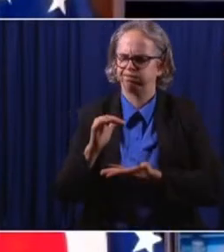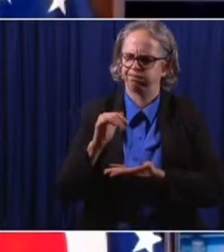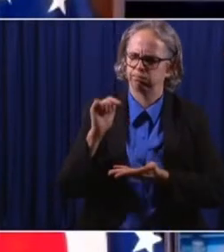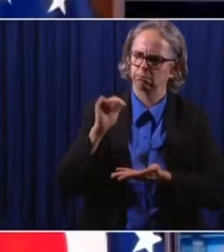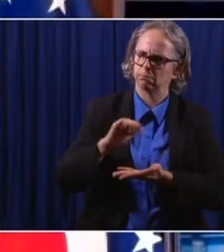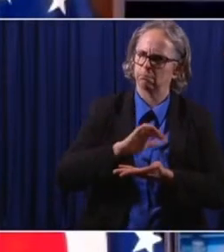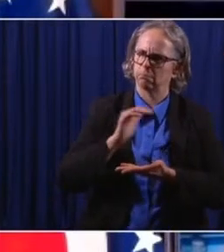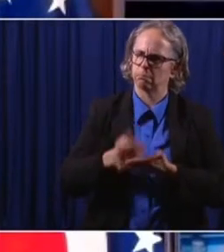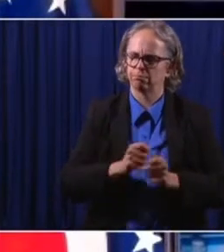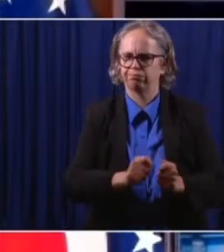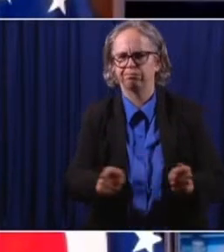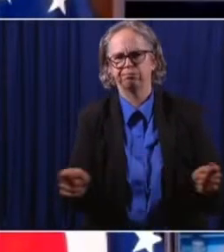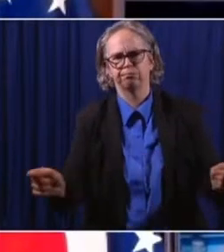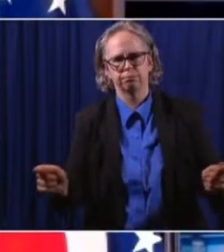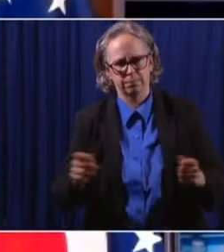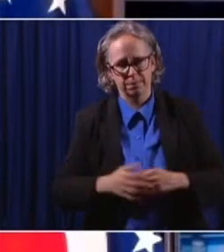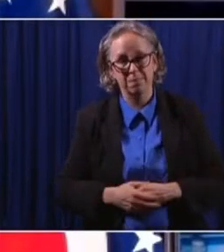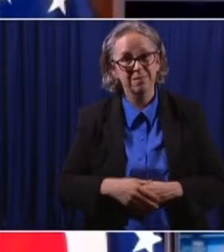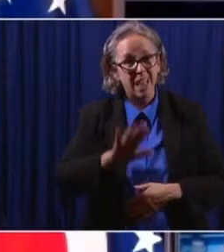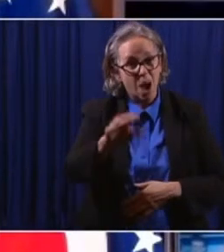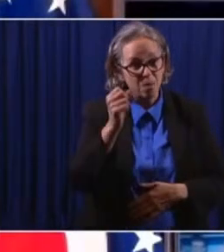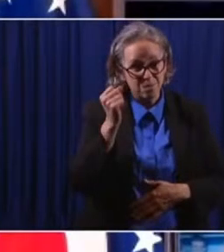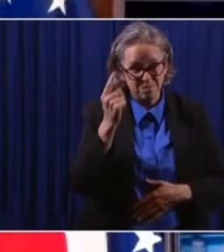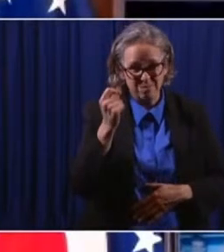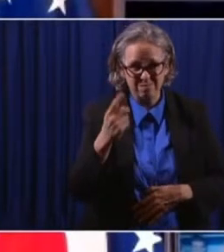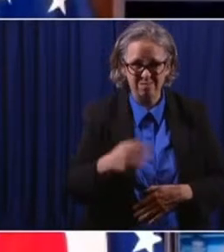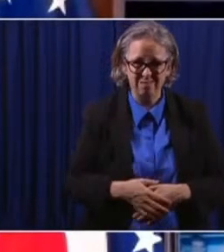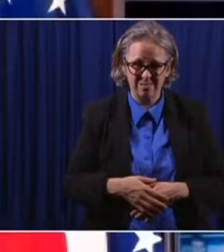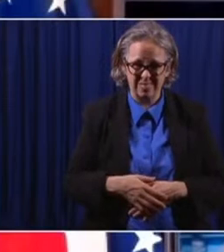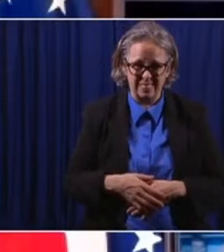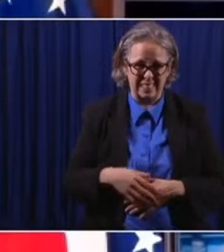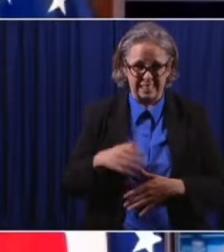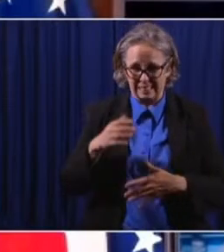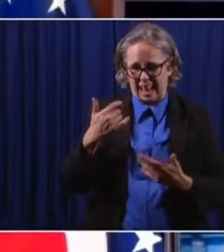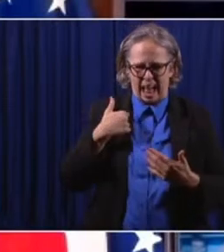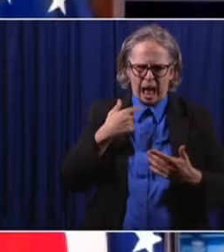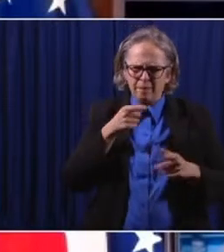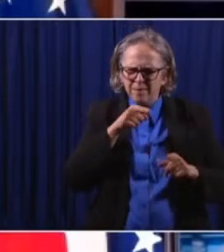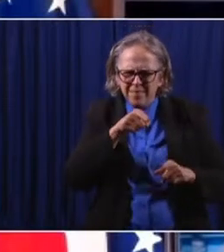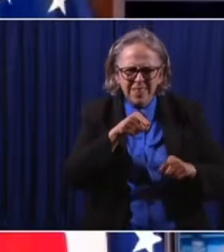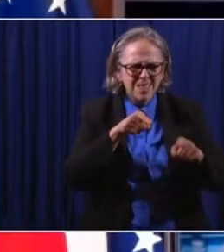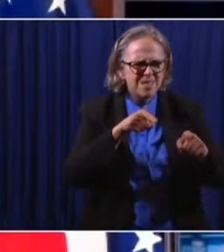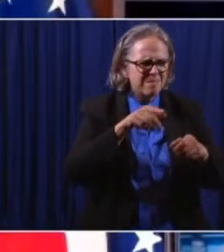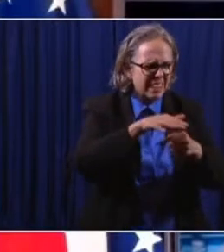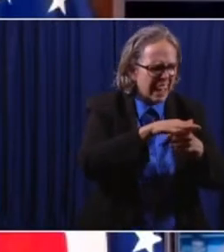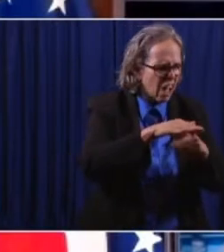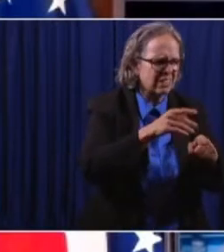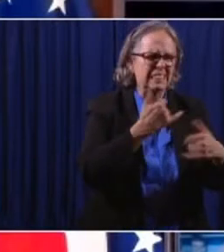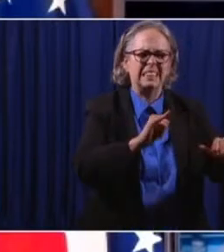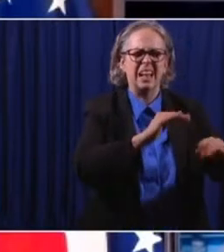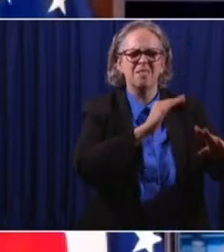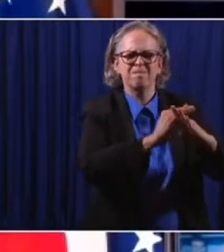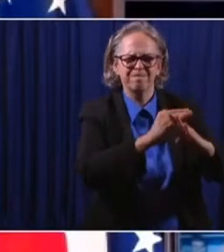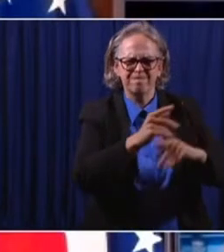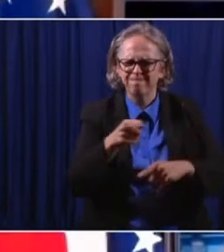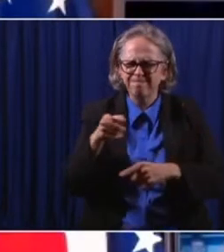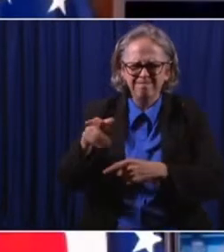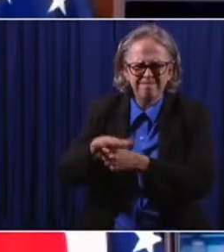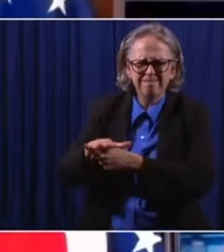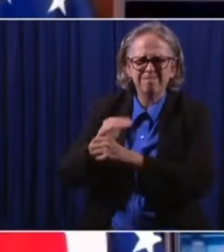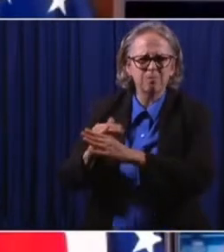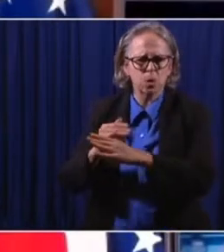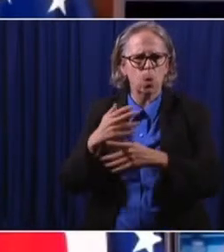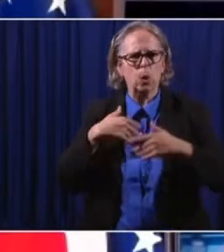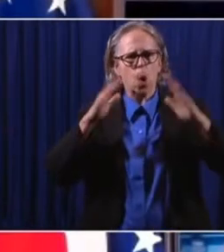Additionally, there are areas where there are barriers to take-home devices. The grant will also support the creation of